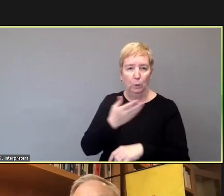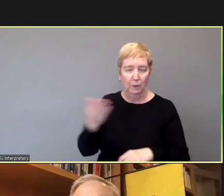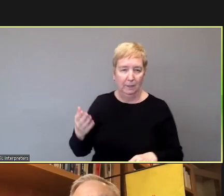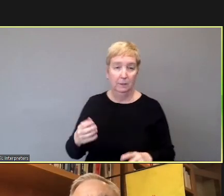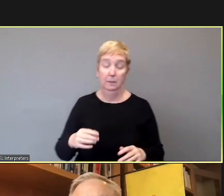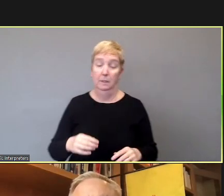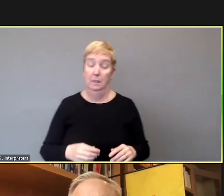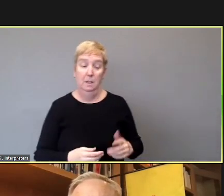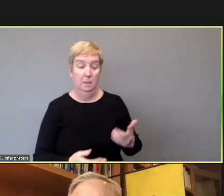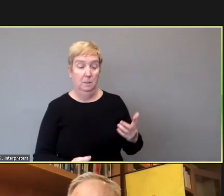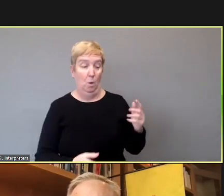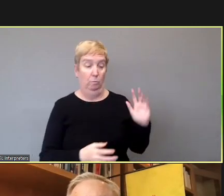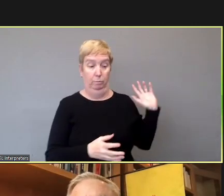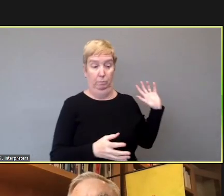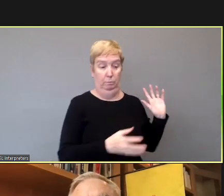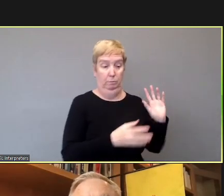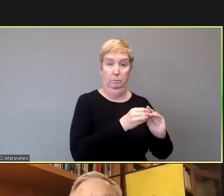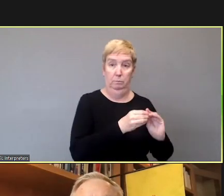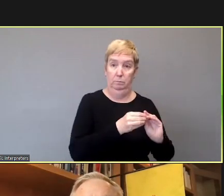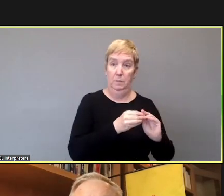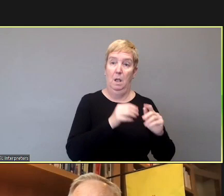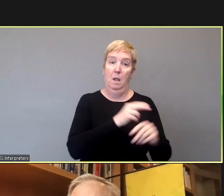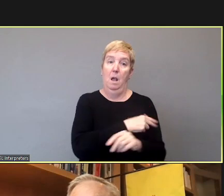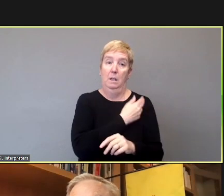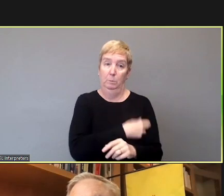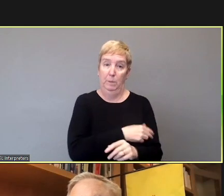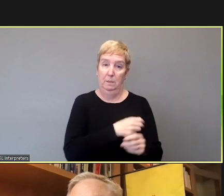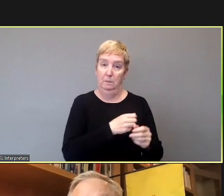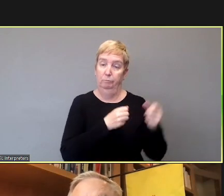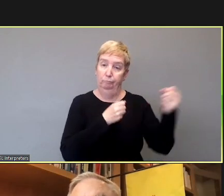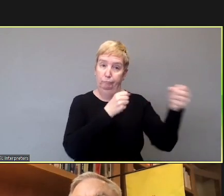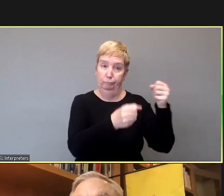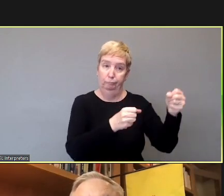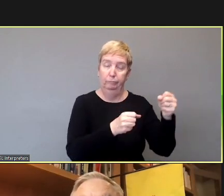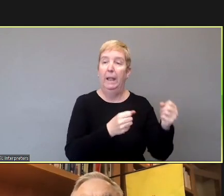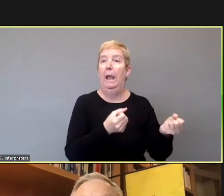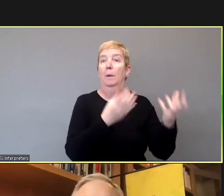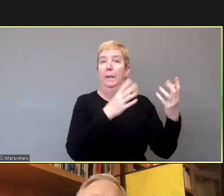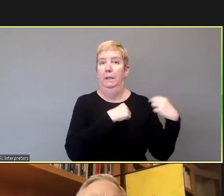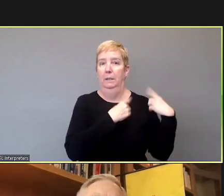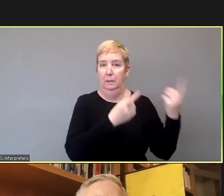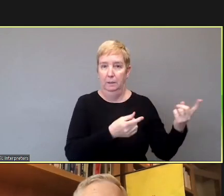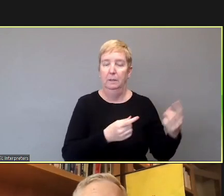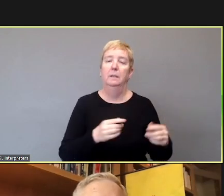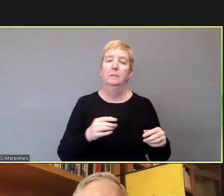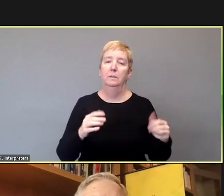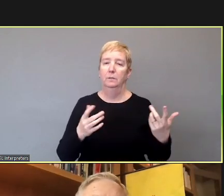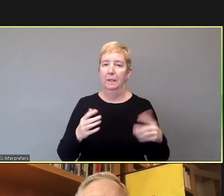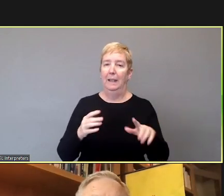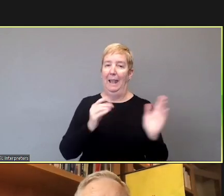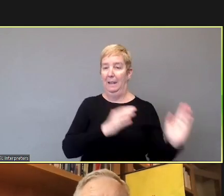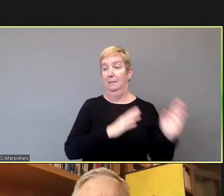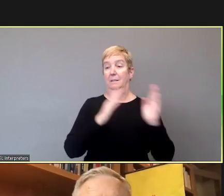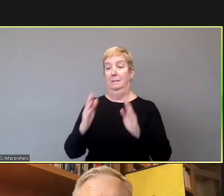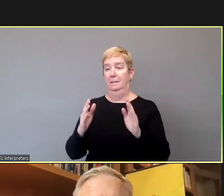of hospitalizations, people admitted to the hospital, the total number of admissions to the hospital, which is different than people in the hospital because